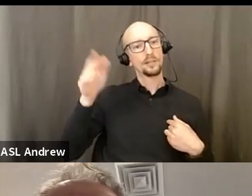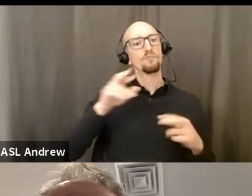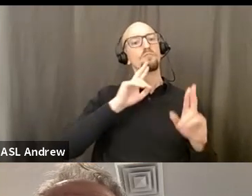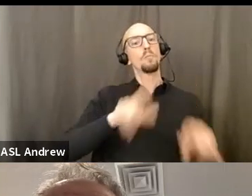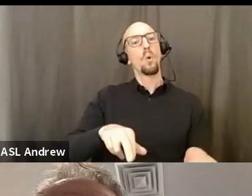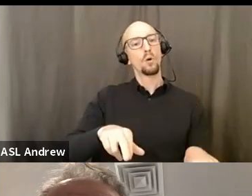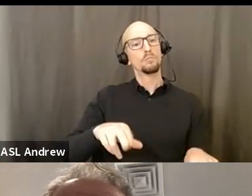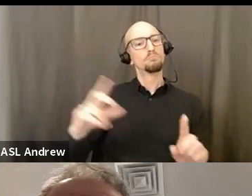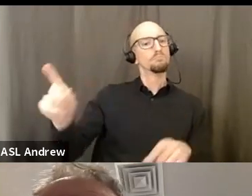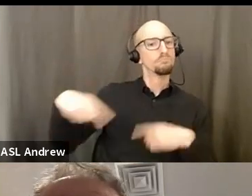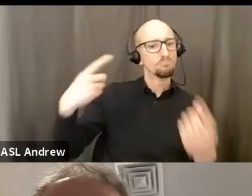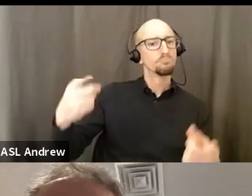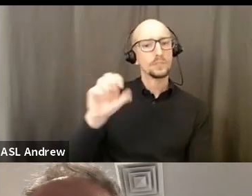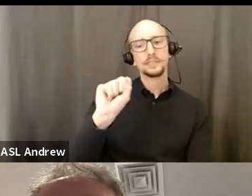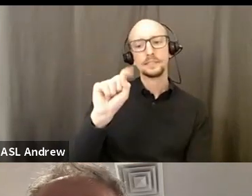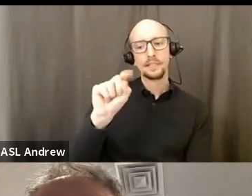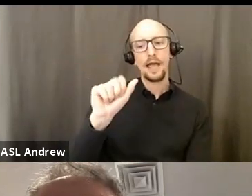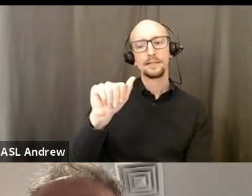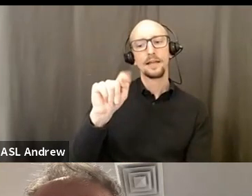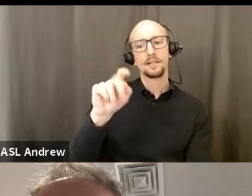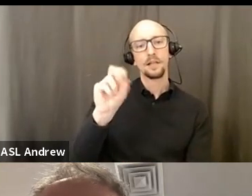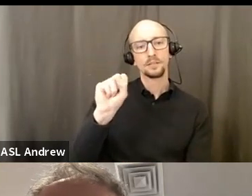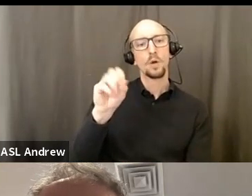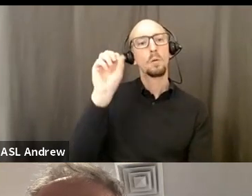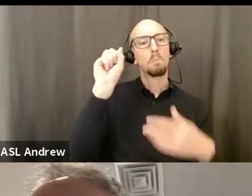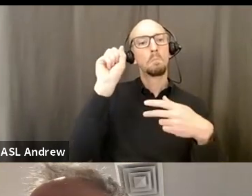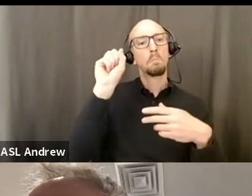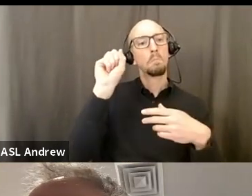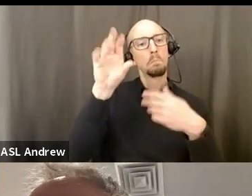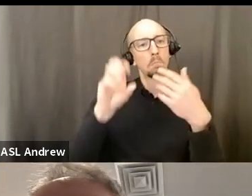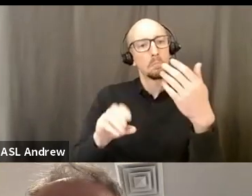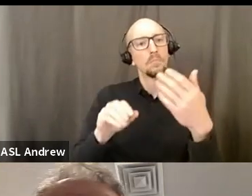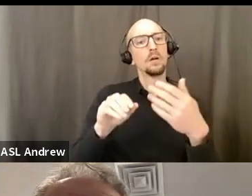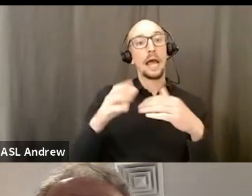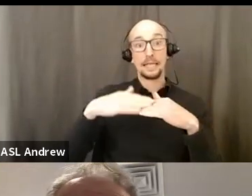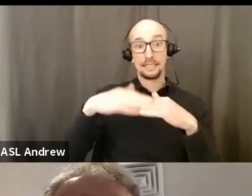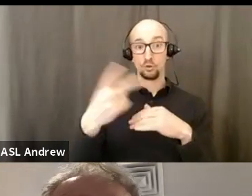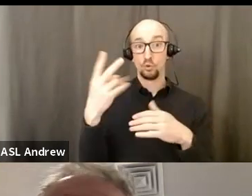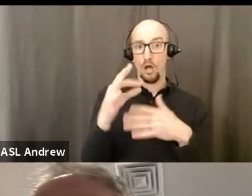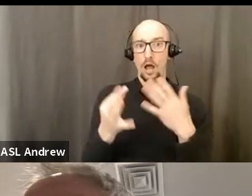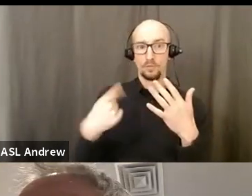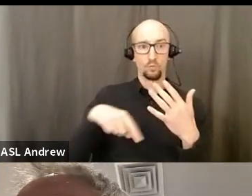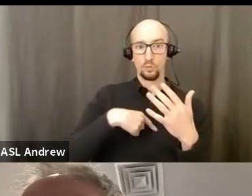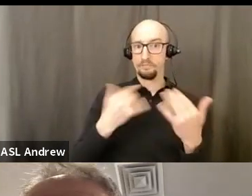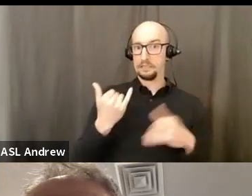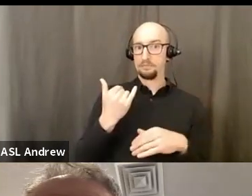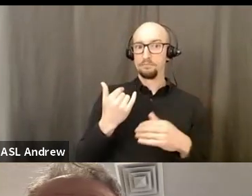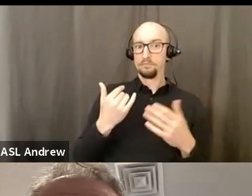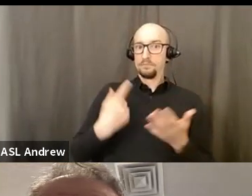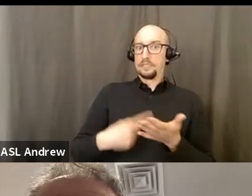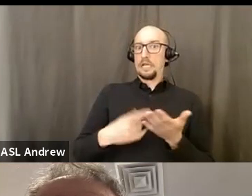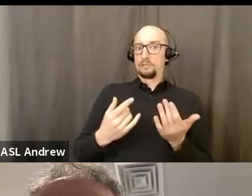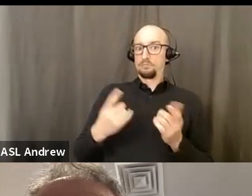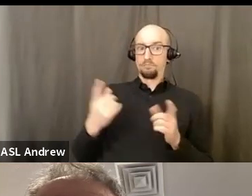of at least a minimum of 2 options that we have discussed this evening and in the past to